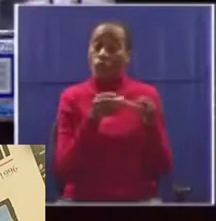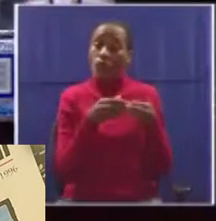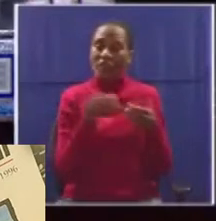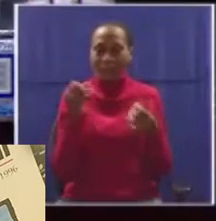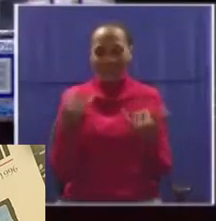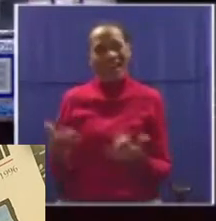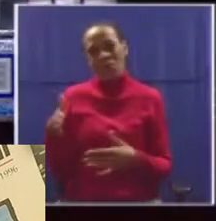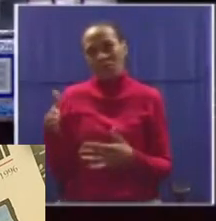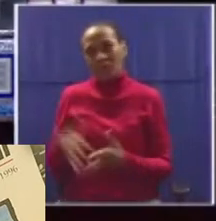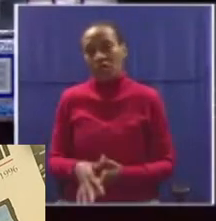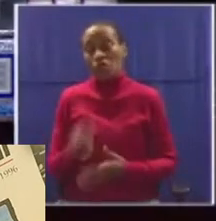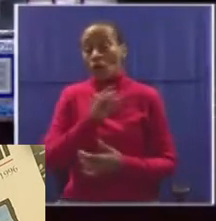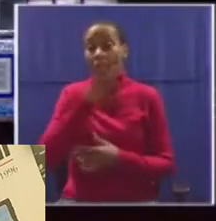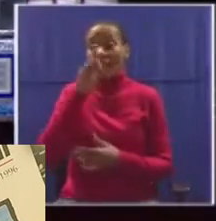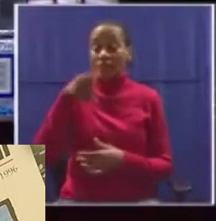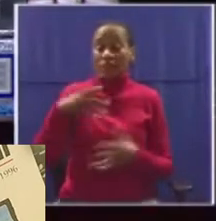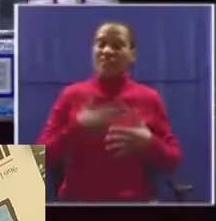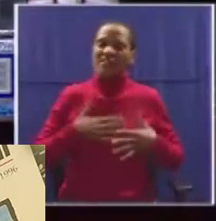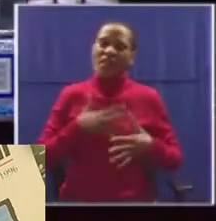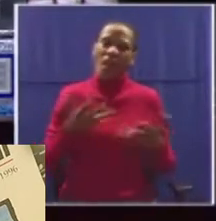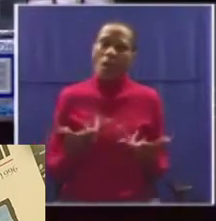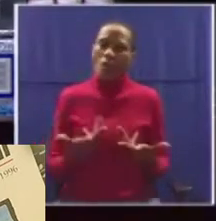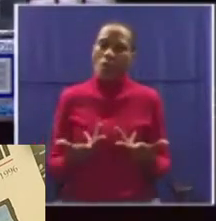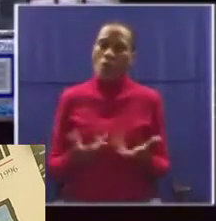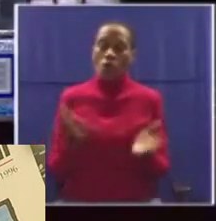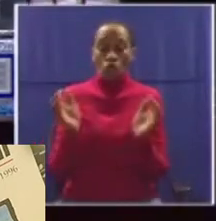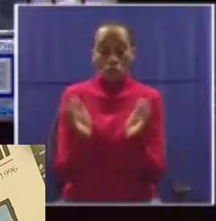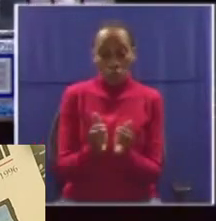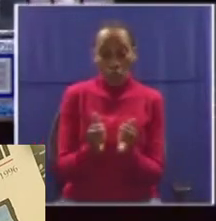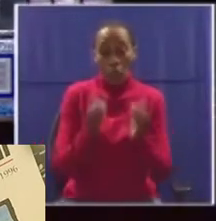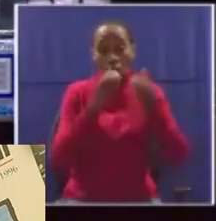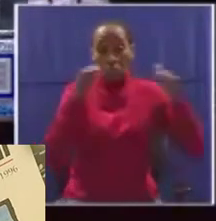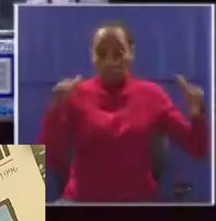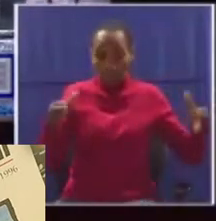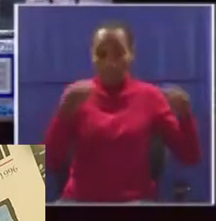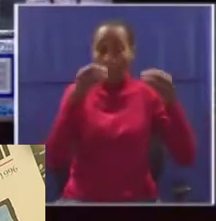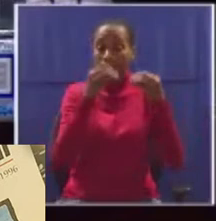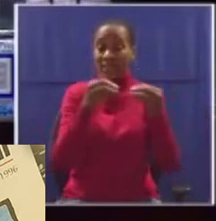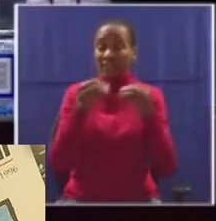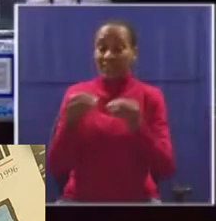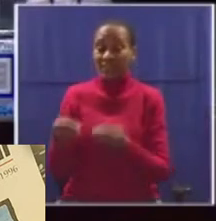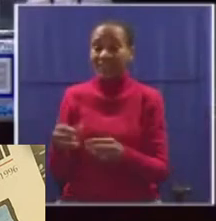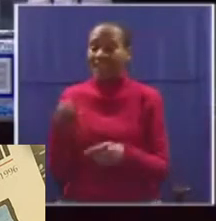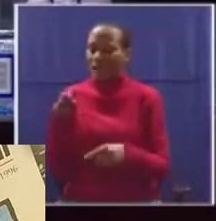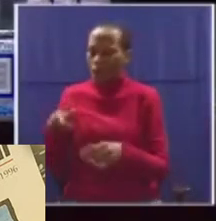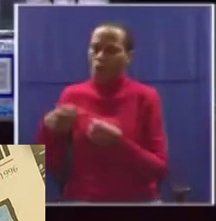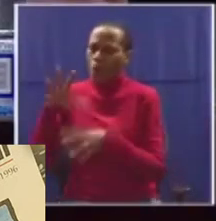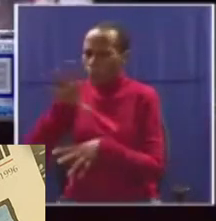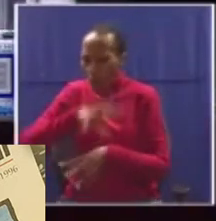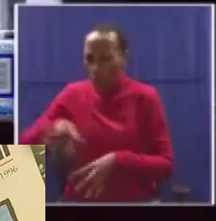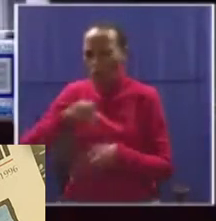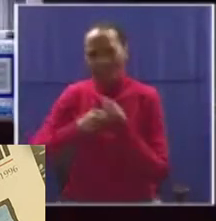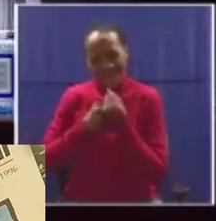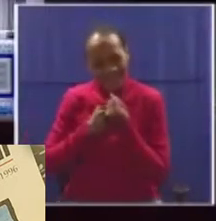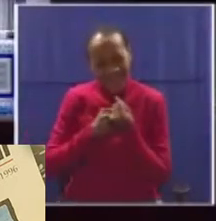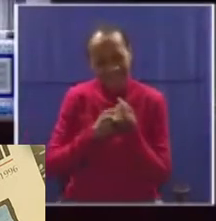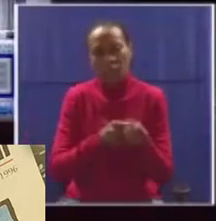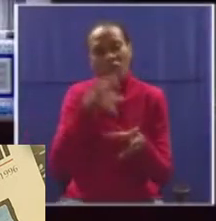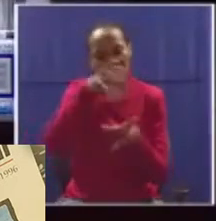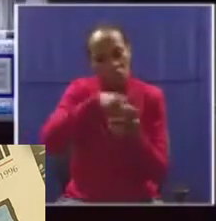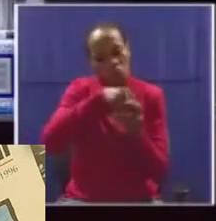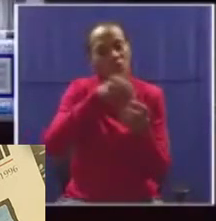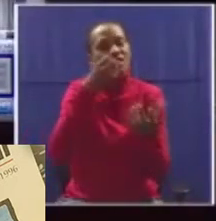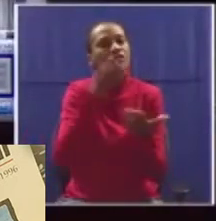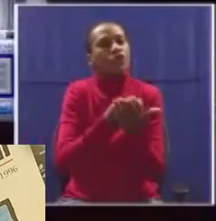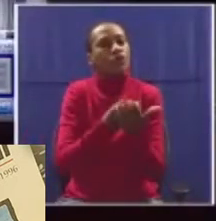the ifp position on this matter is as follows small micro and medium Enterprises are the backbone and drivers of inclusive economic